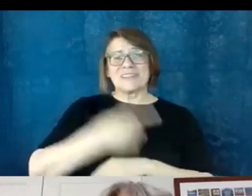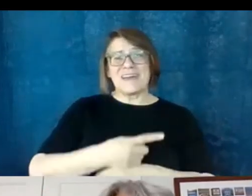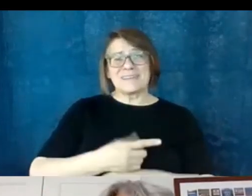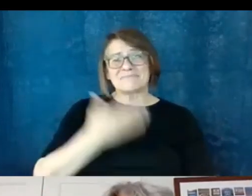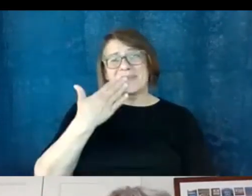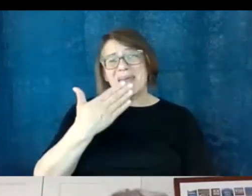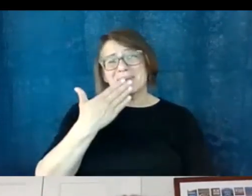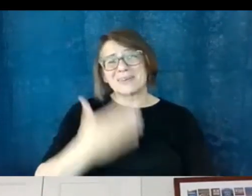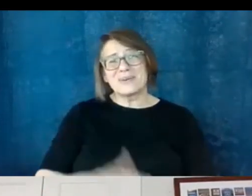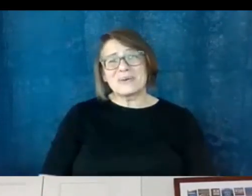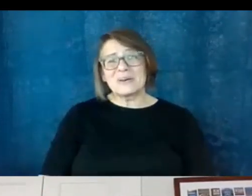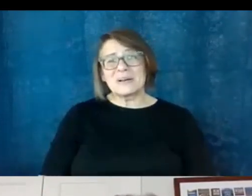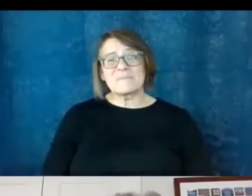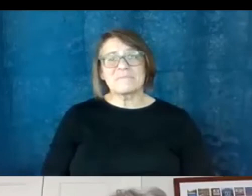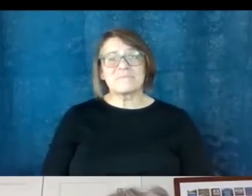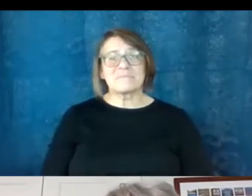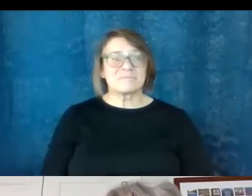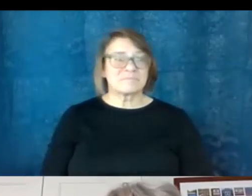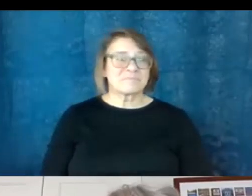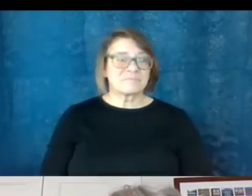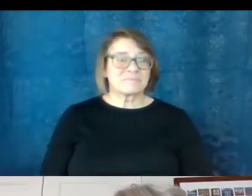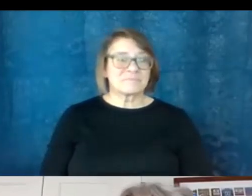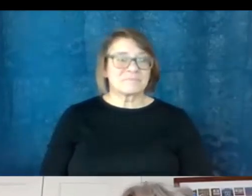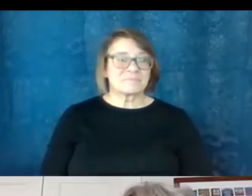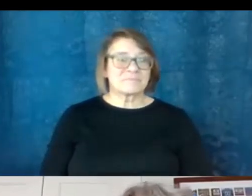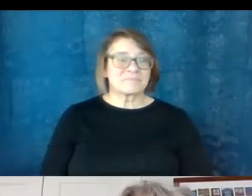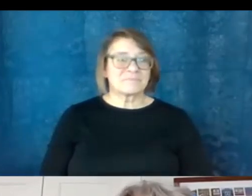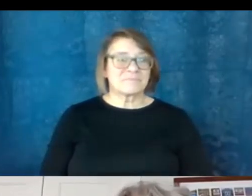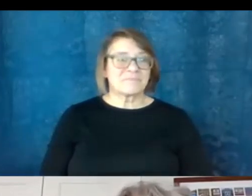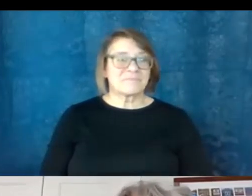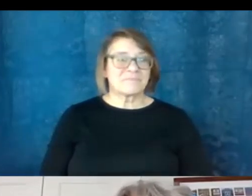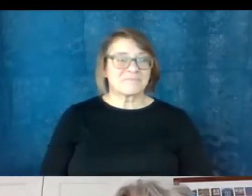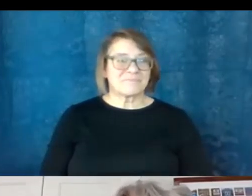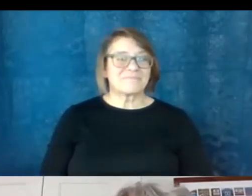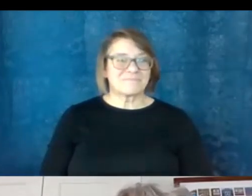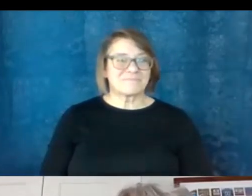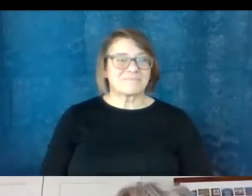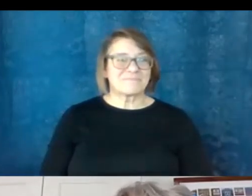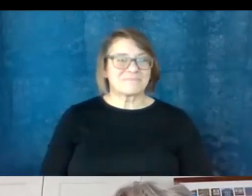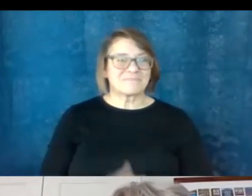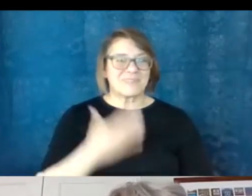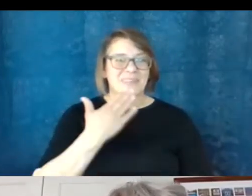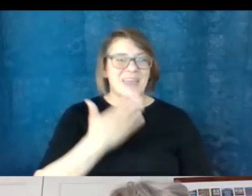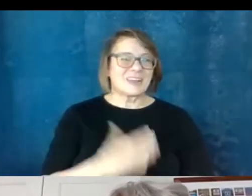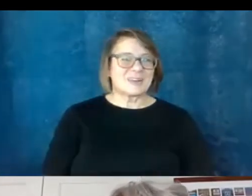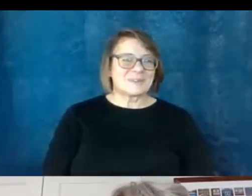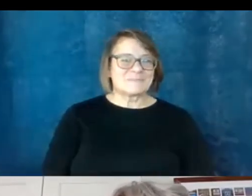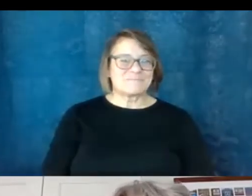Thank you.